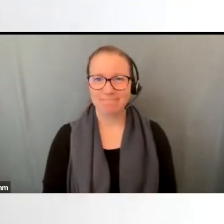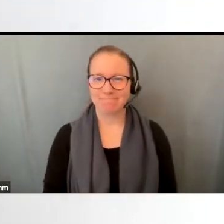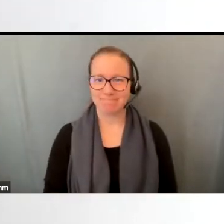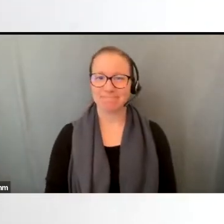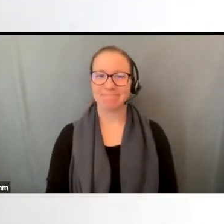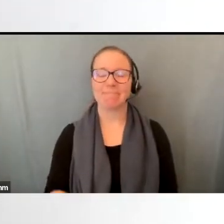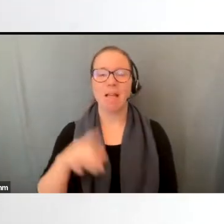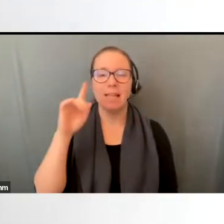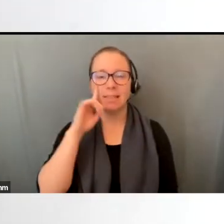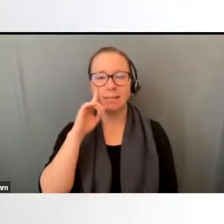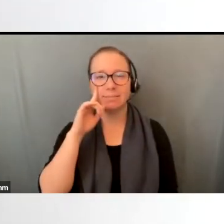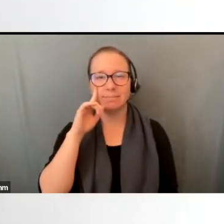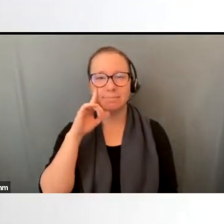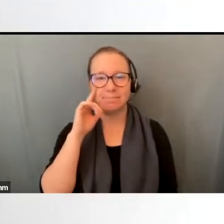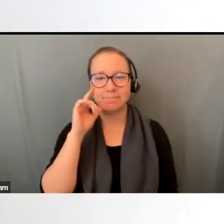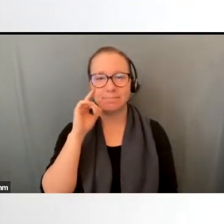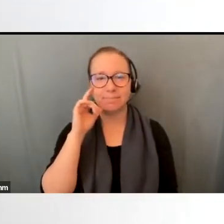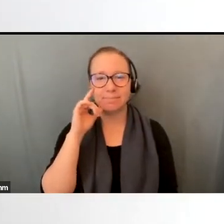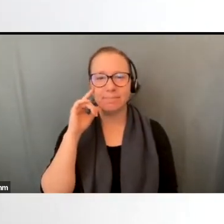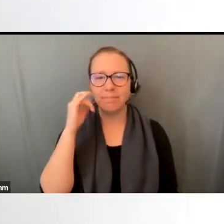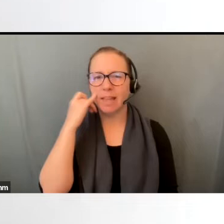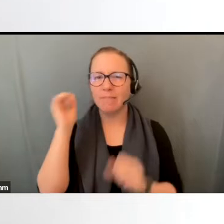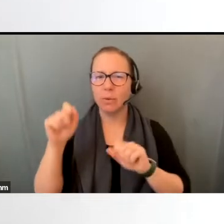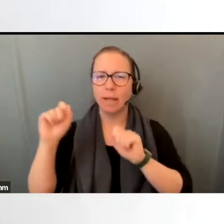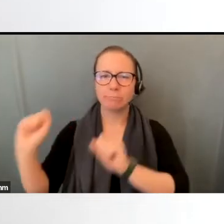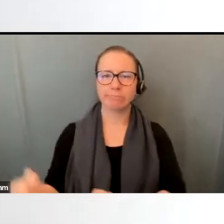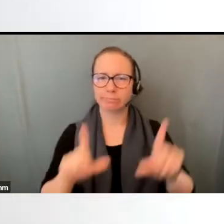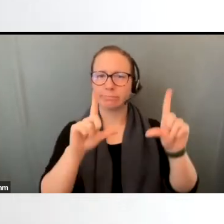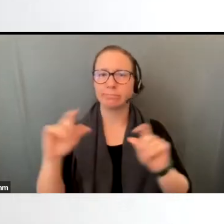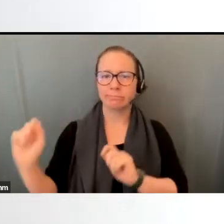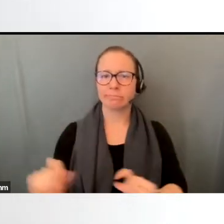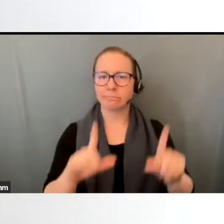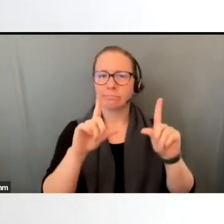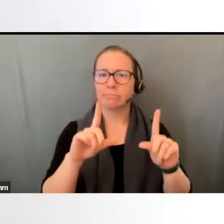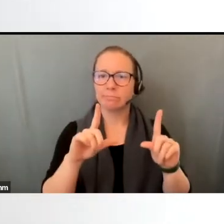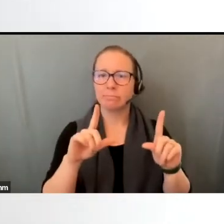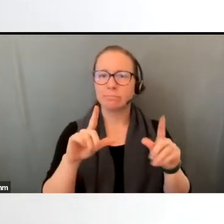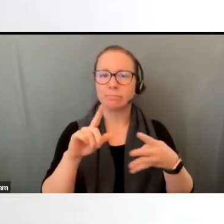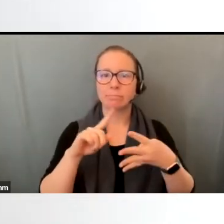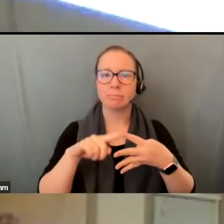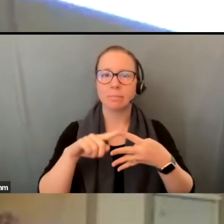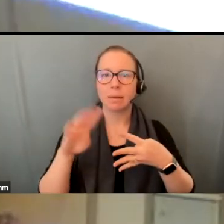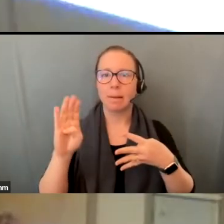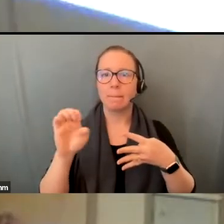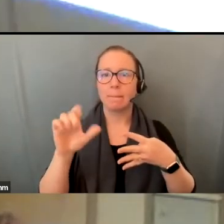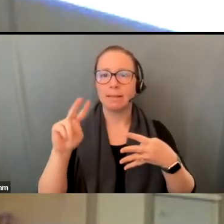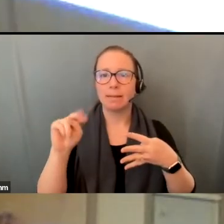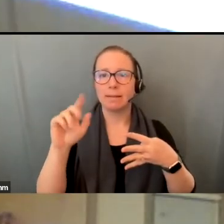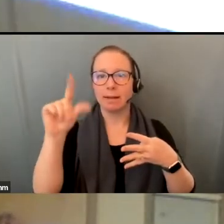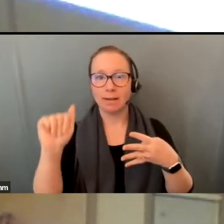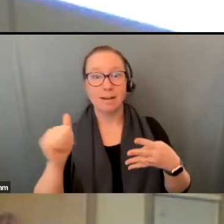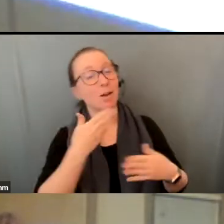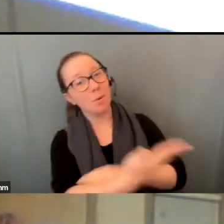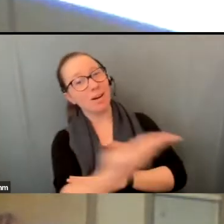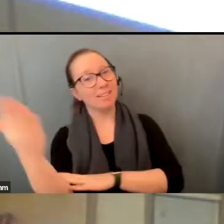So I think if you can bring them up, Jen. There's Belinda. Good morning. Morning. Good